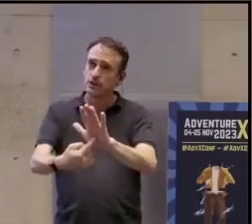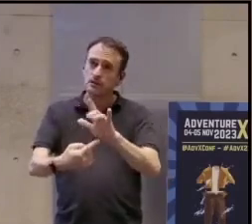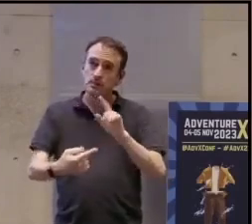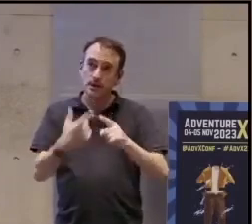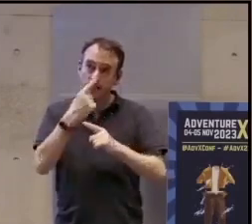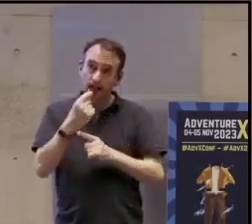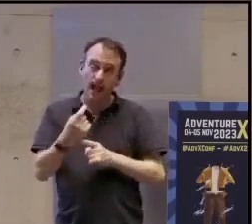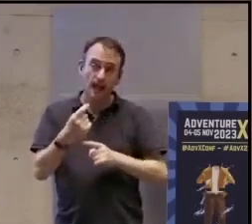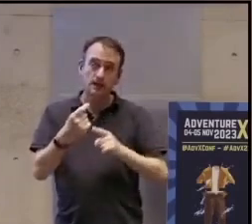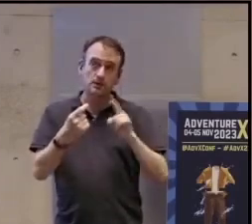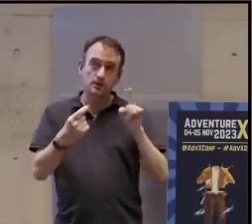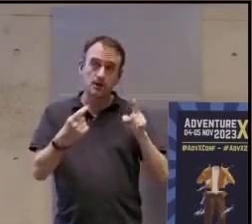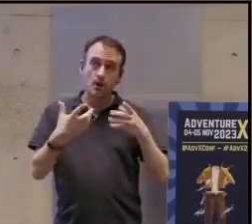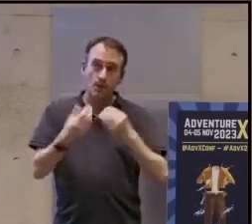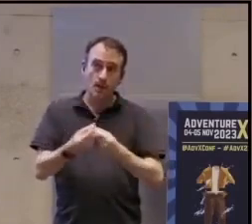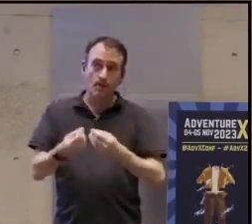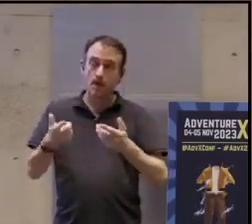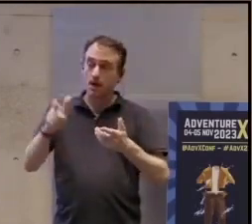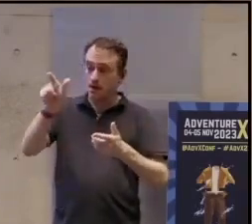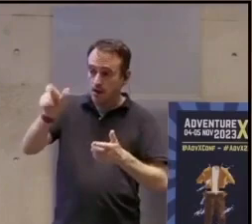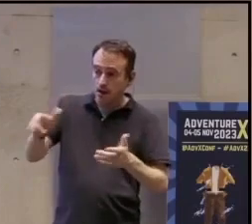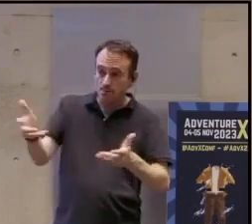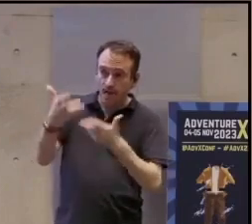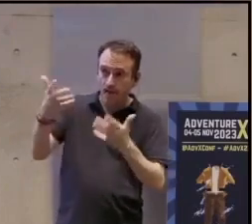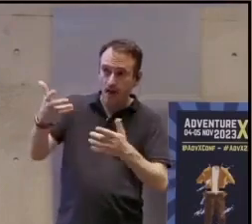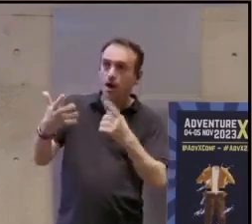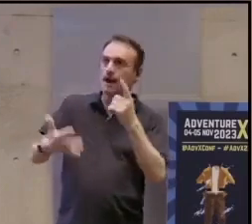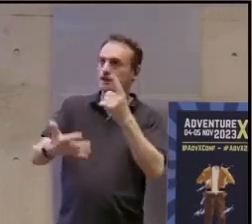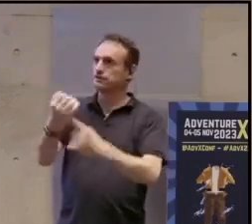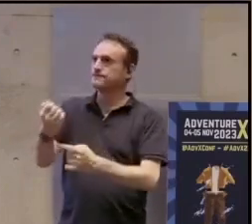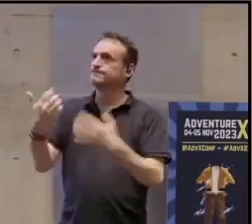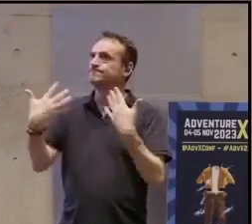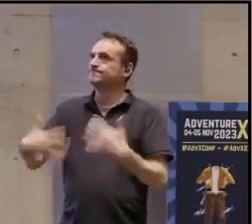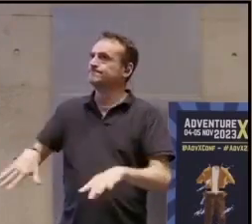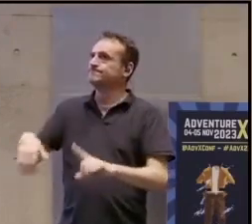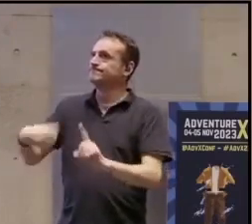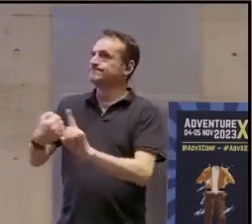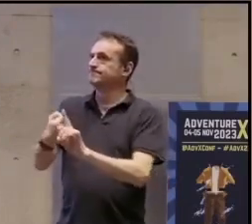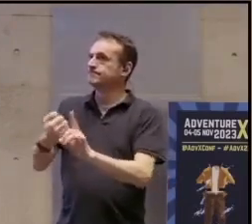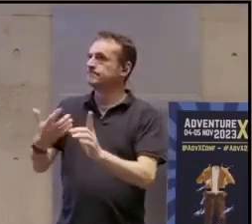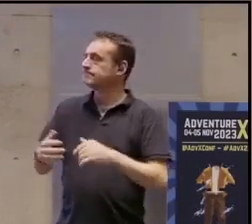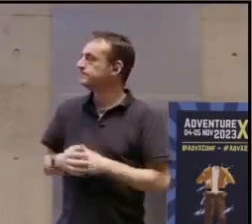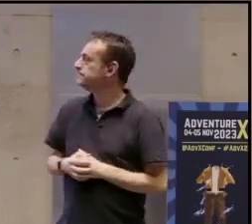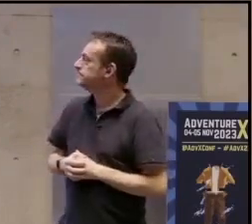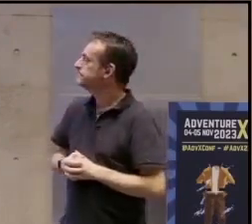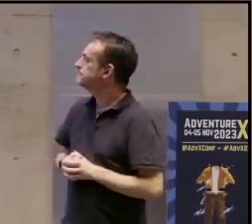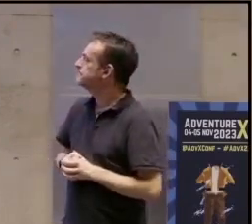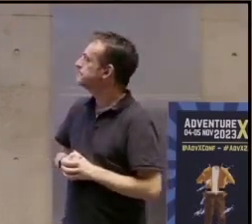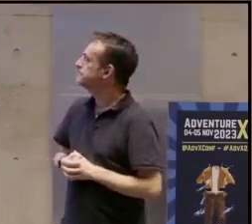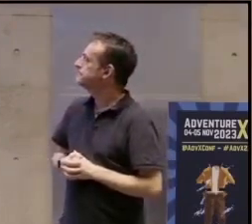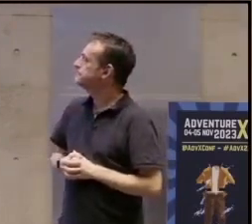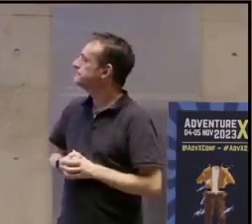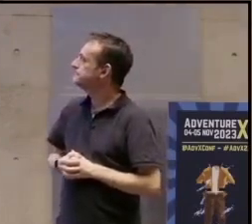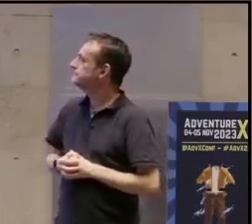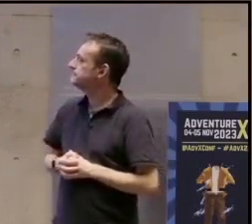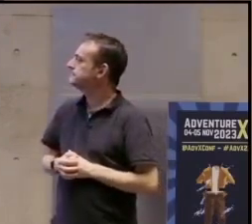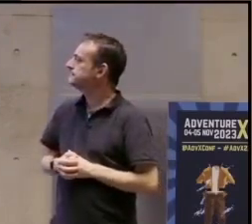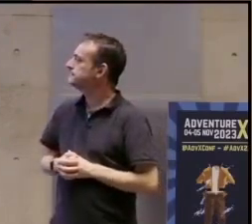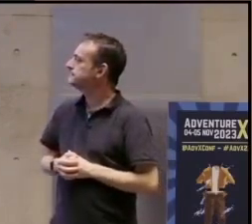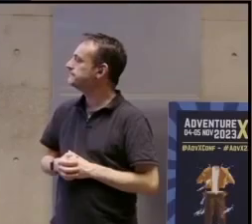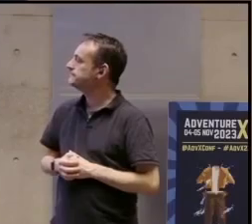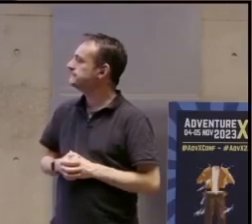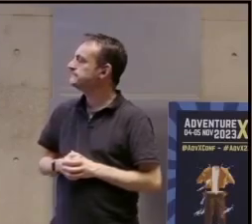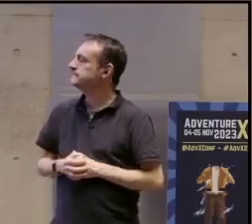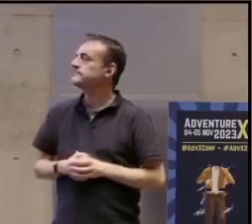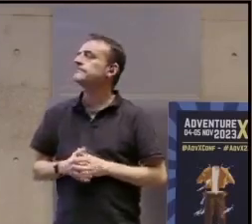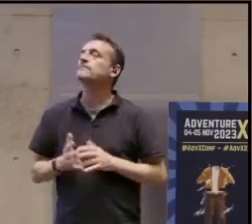powerful with the player and for yourself as well. So we said that we don't